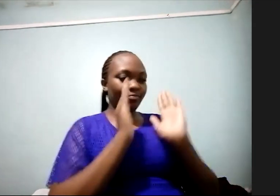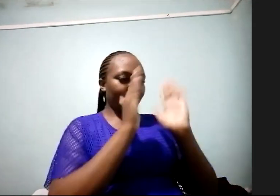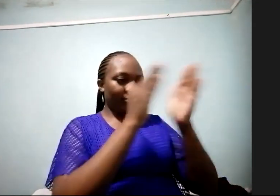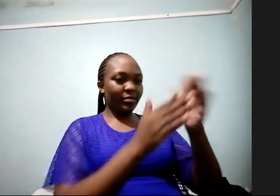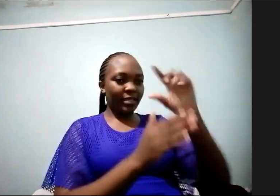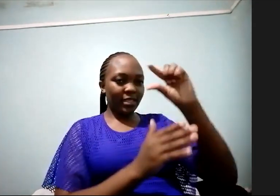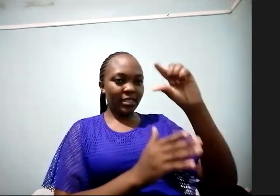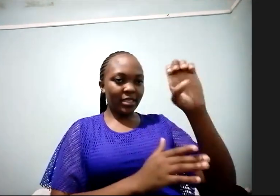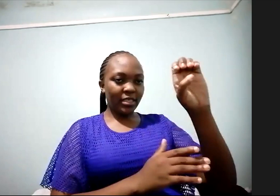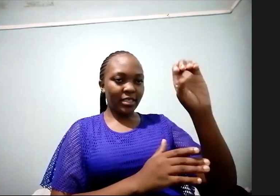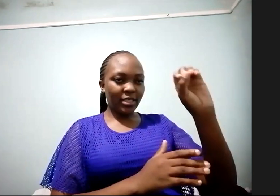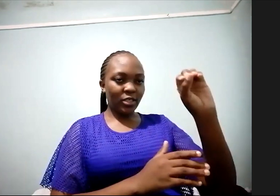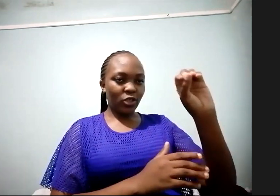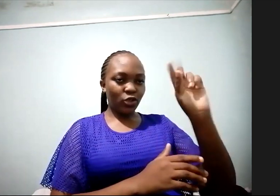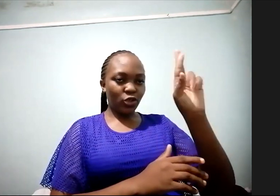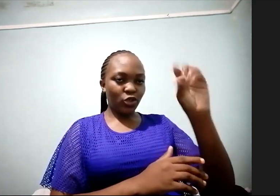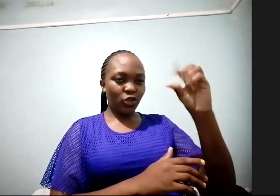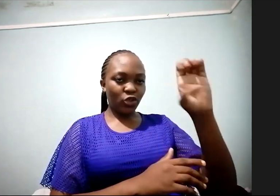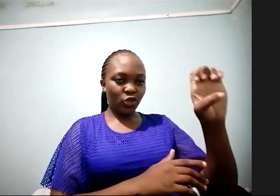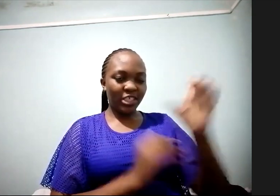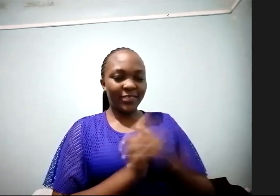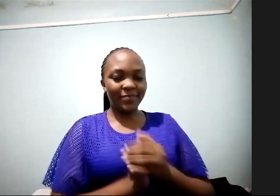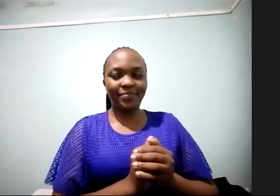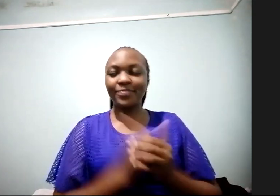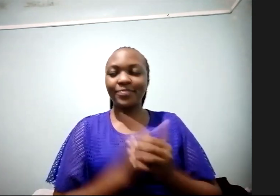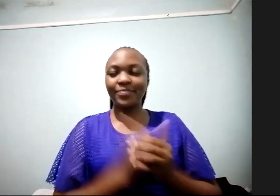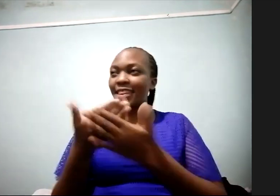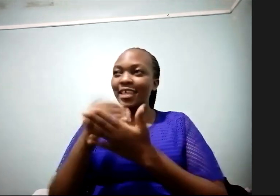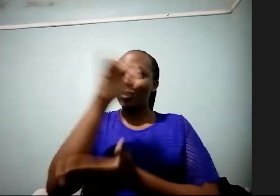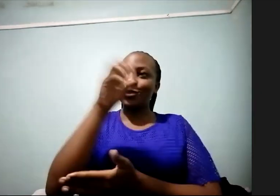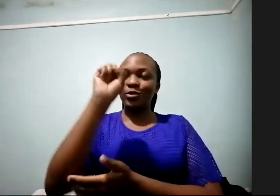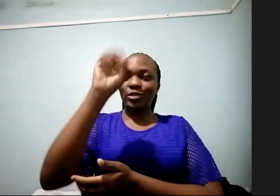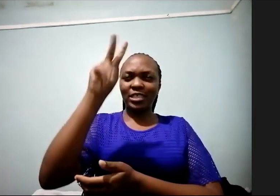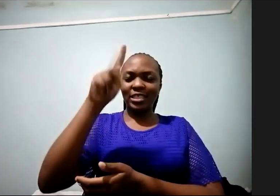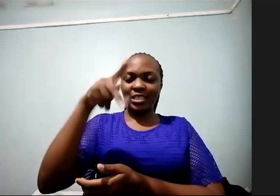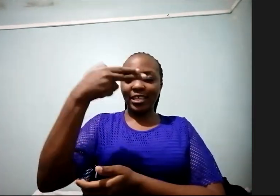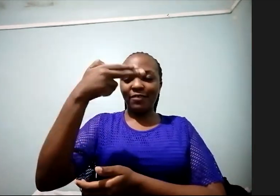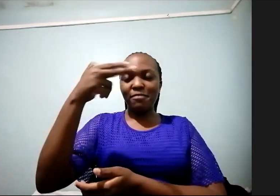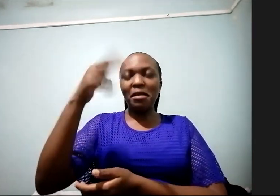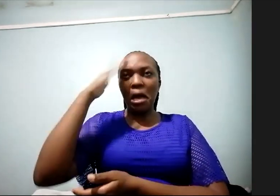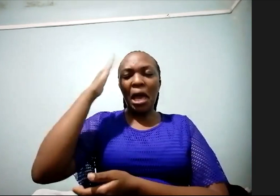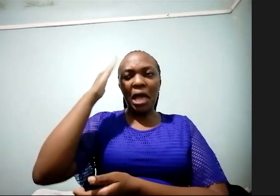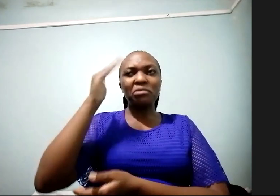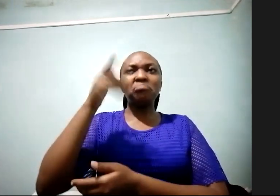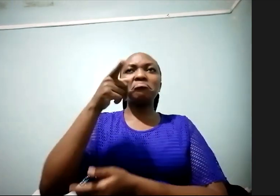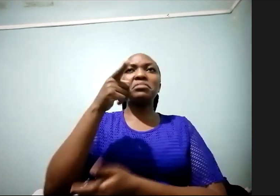short of expectations. They're really heavy with the expectations, but I'm sure we'll meet all of them.